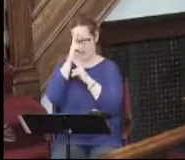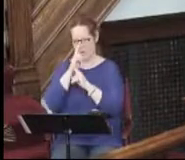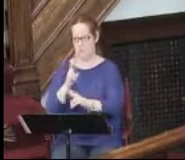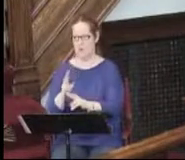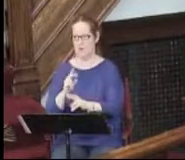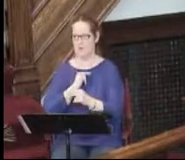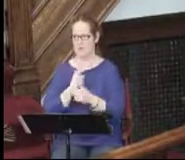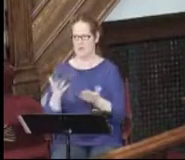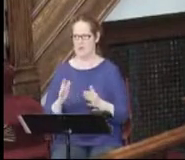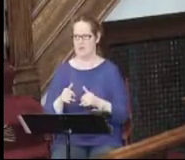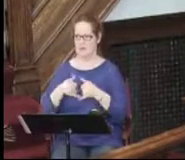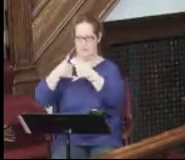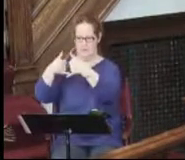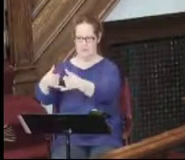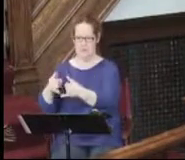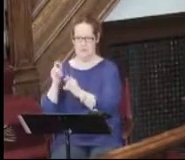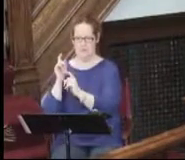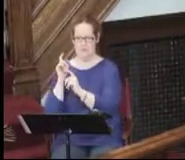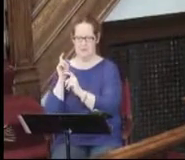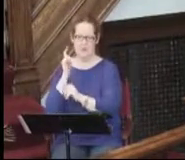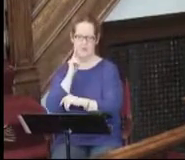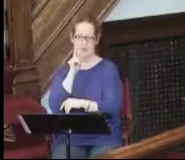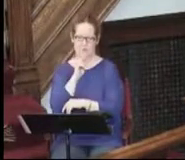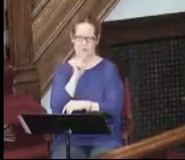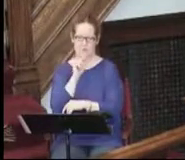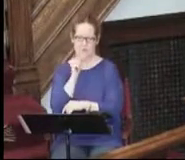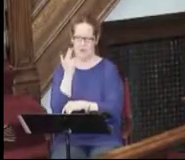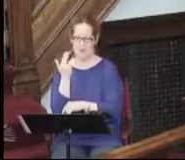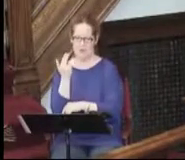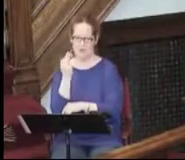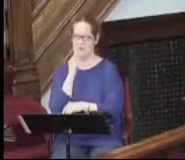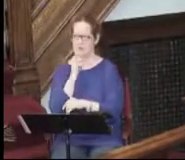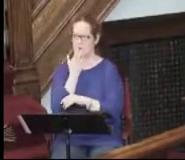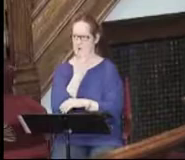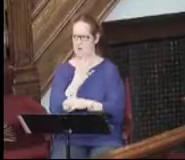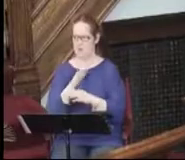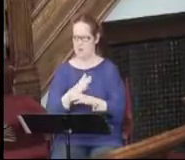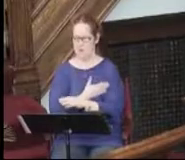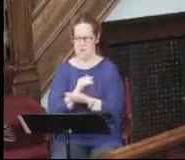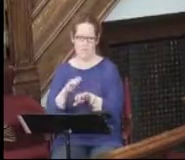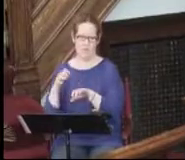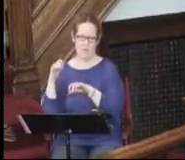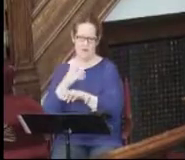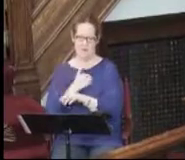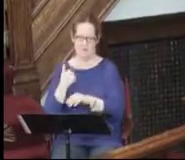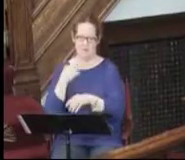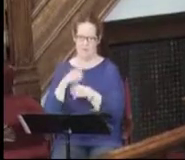to be here to present him with the 2013 Choir Member of the Year Award, Mr. Kevin Coutu.